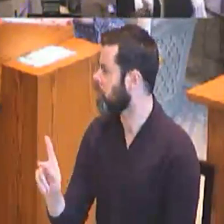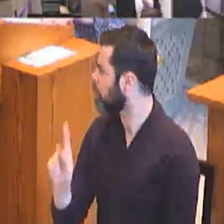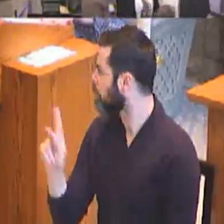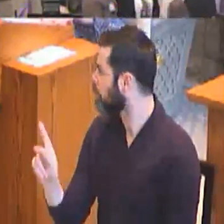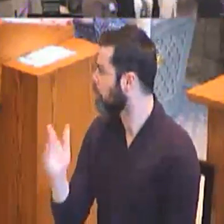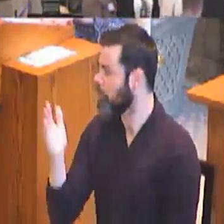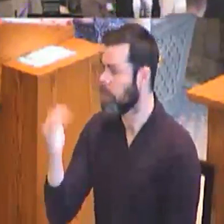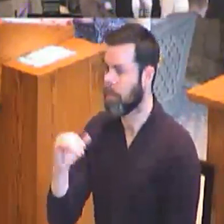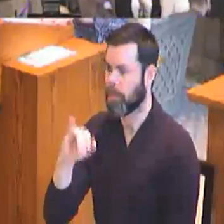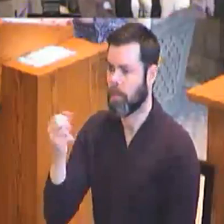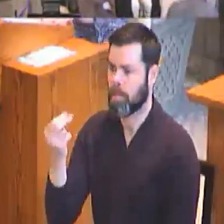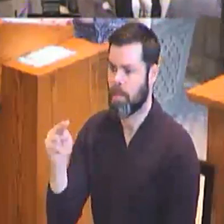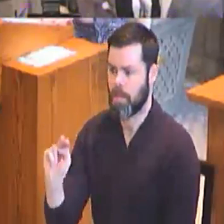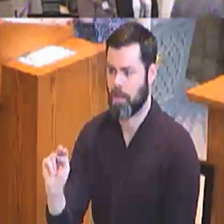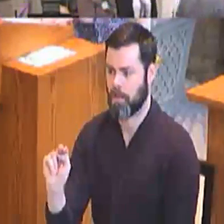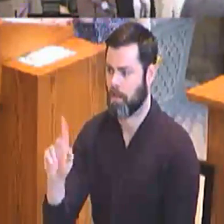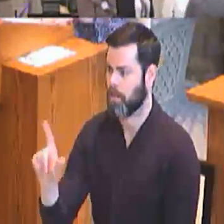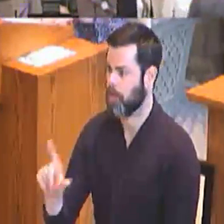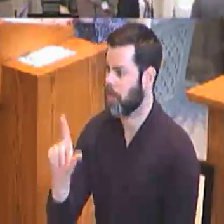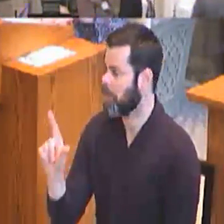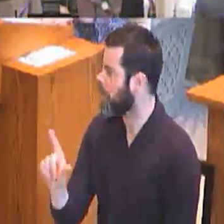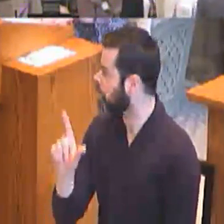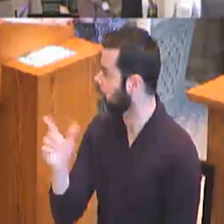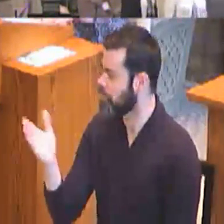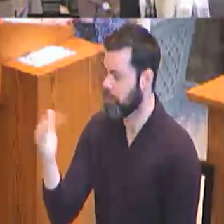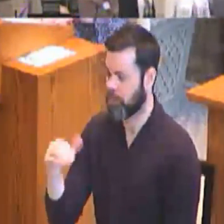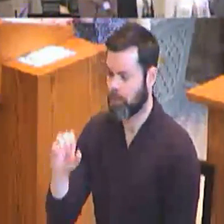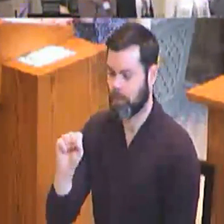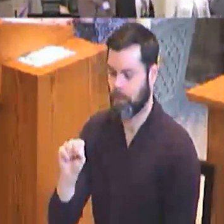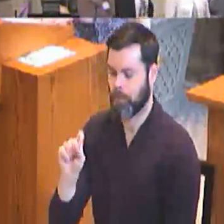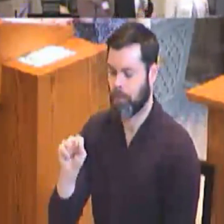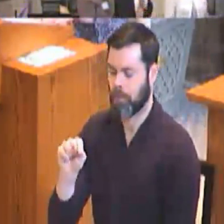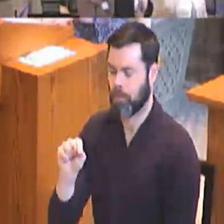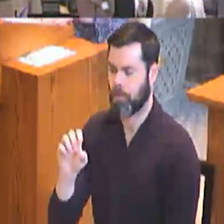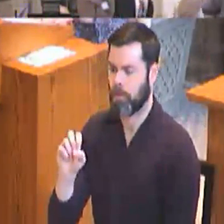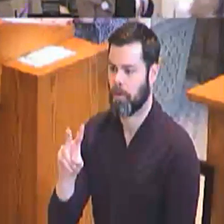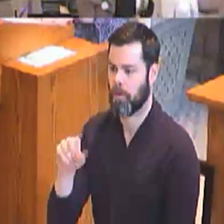John Landstrom, Stevie Peterson,